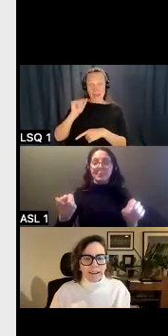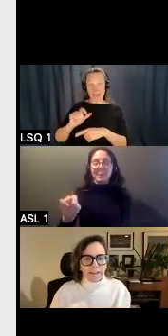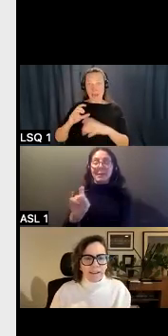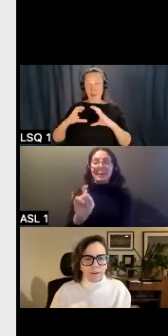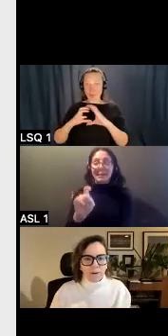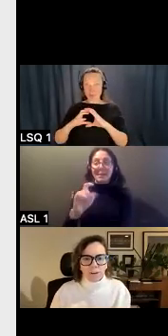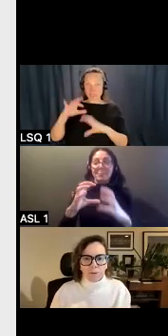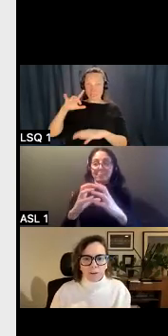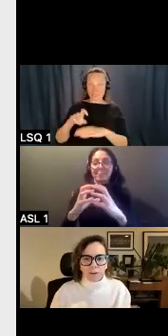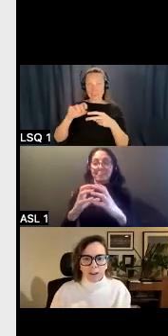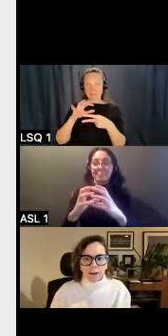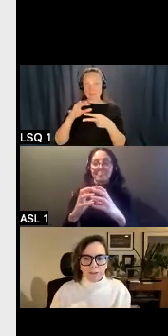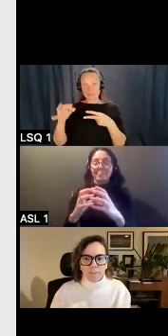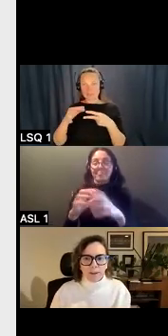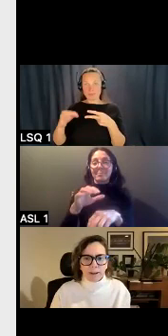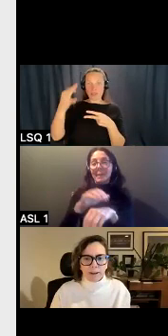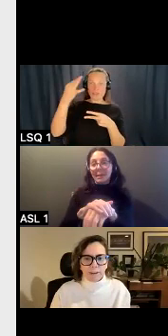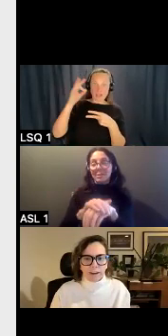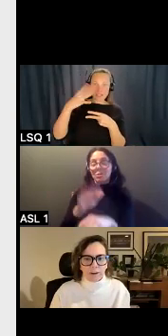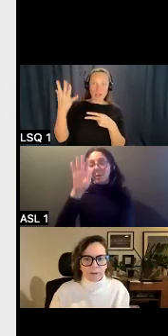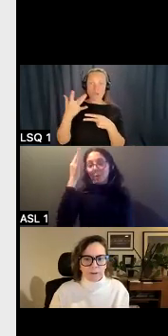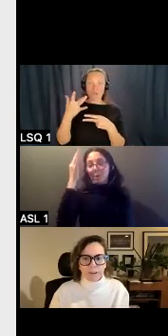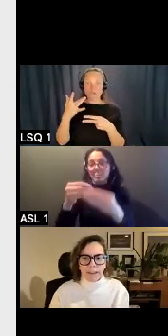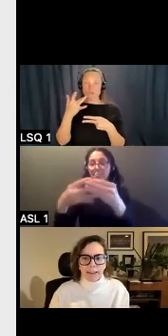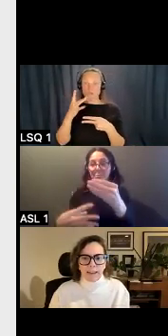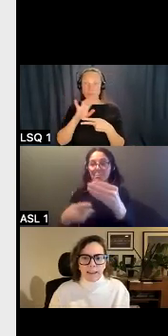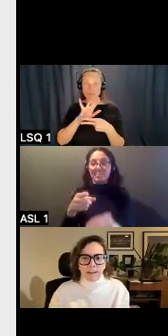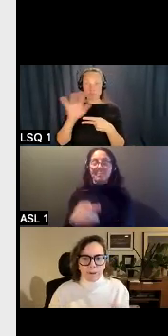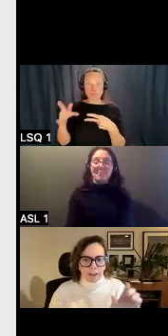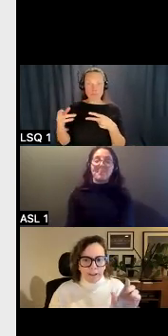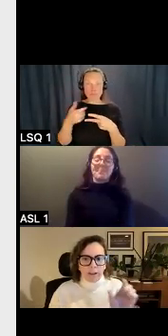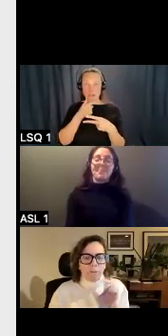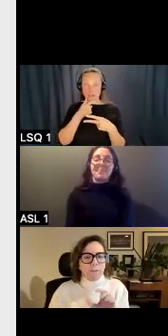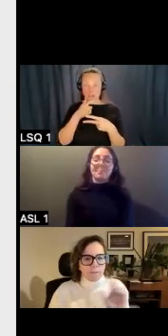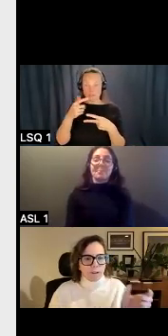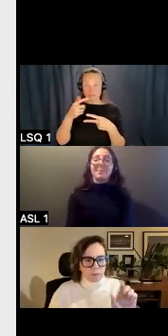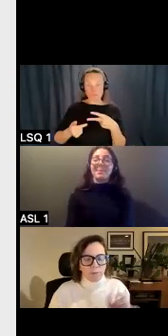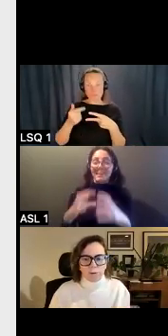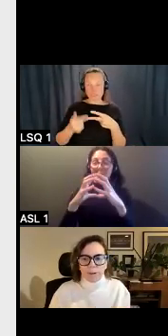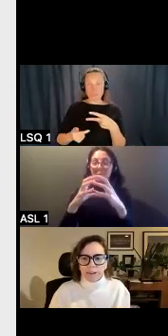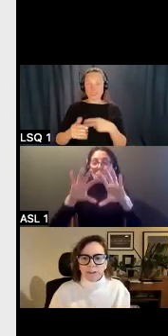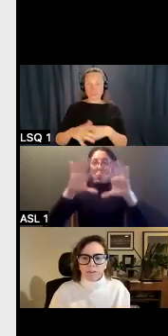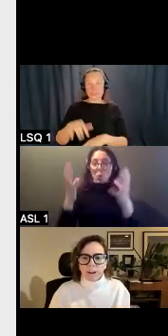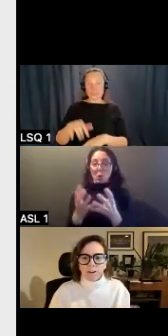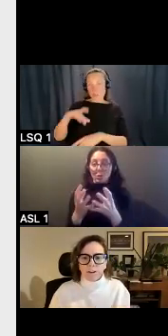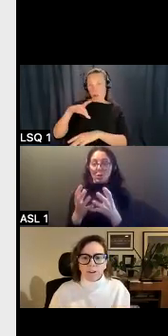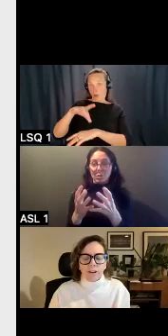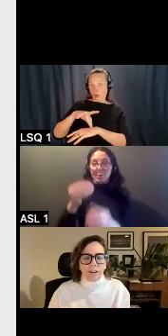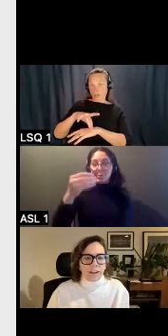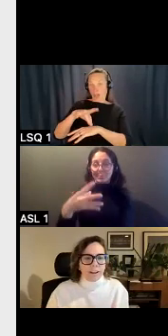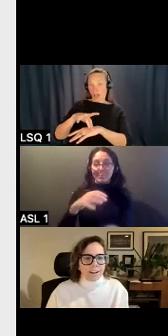select the language that you wish from the icons. If you click on that globe, you'll be able to switch between English and